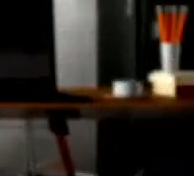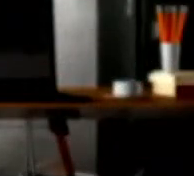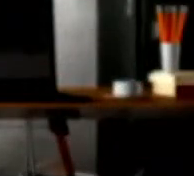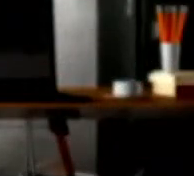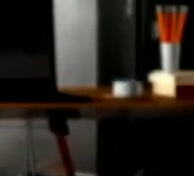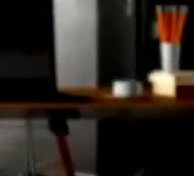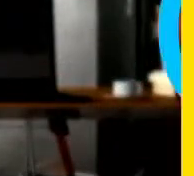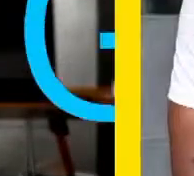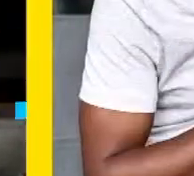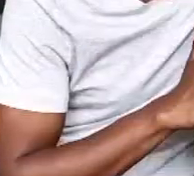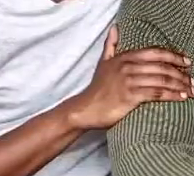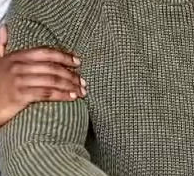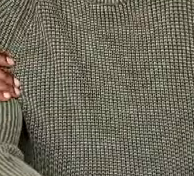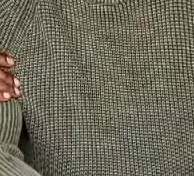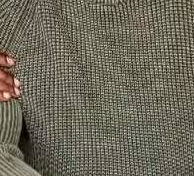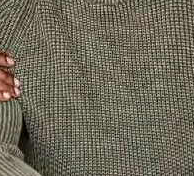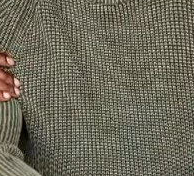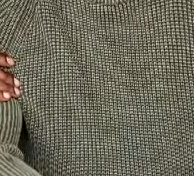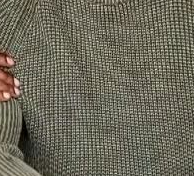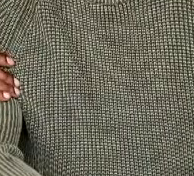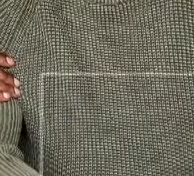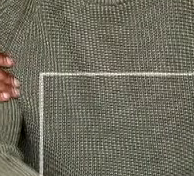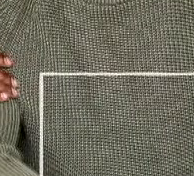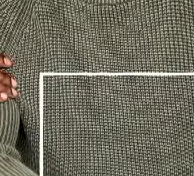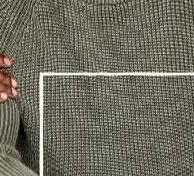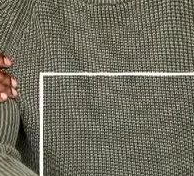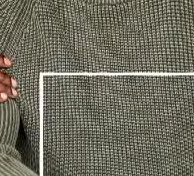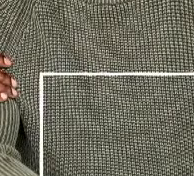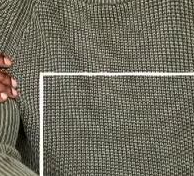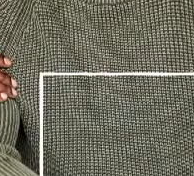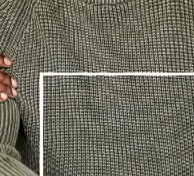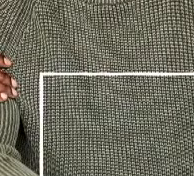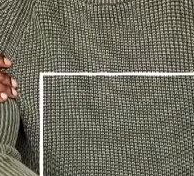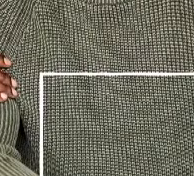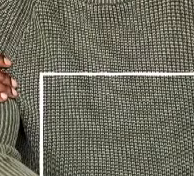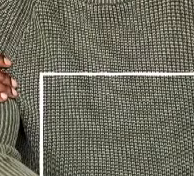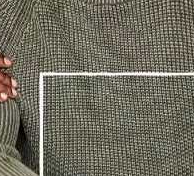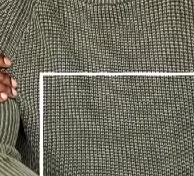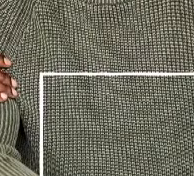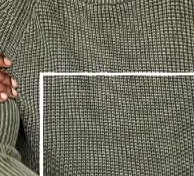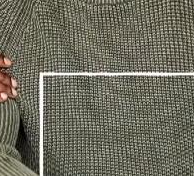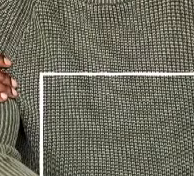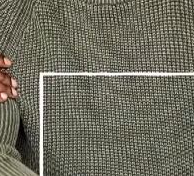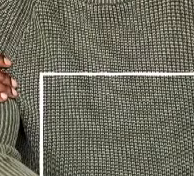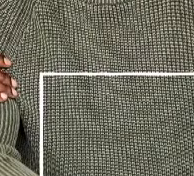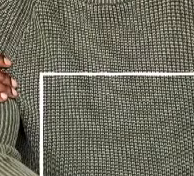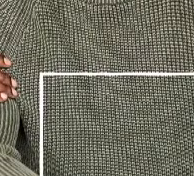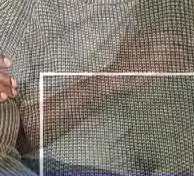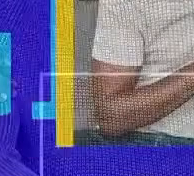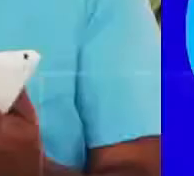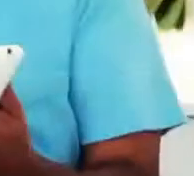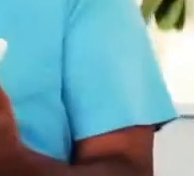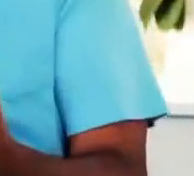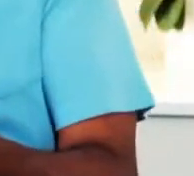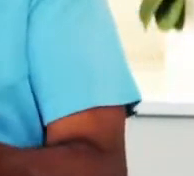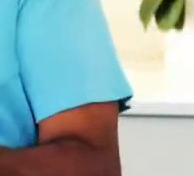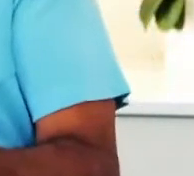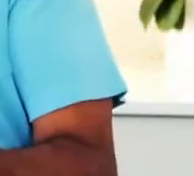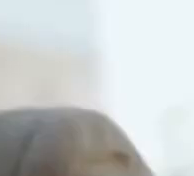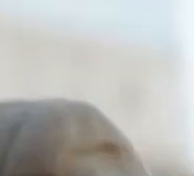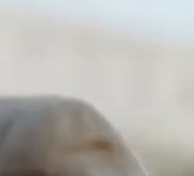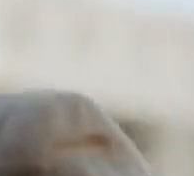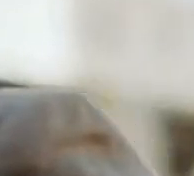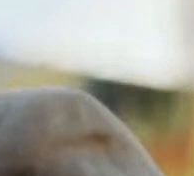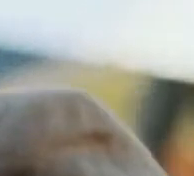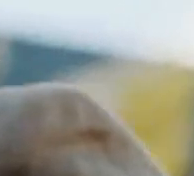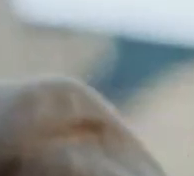Guys, it's time for you to get a grip and stand for truth at our Real Manhood Breakfast and Conference. We want to bring